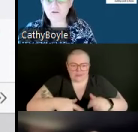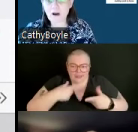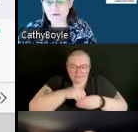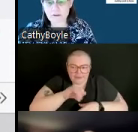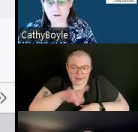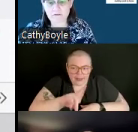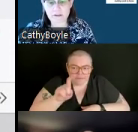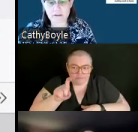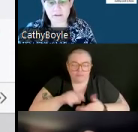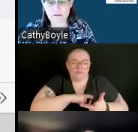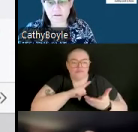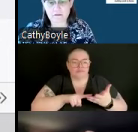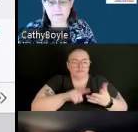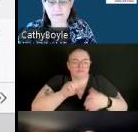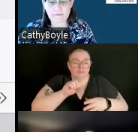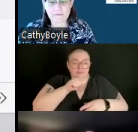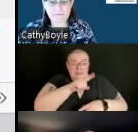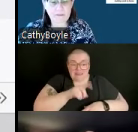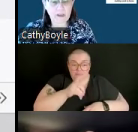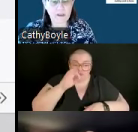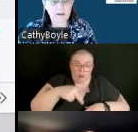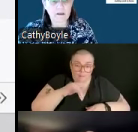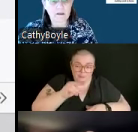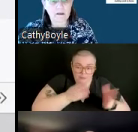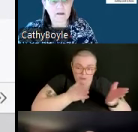need drop-in services?